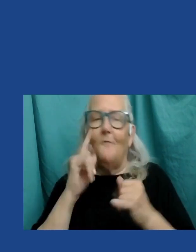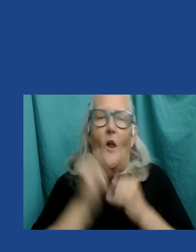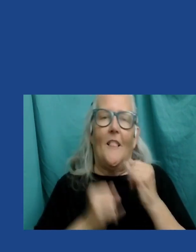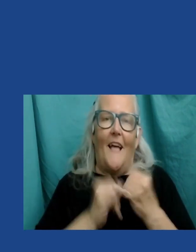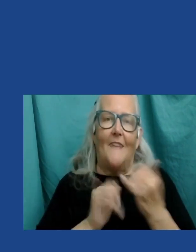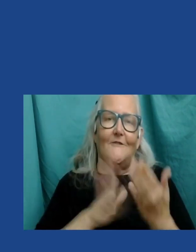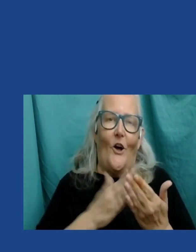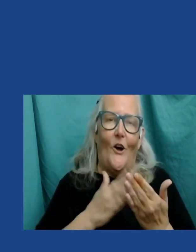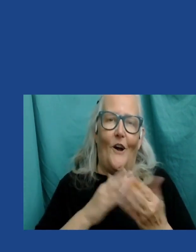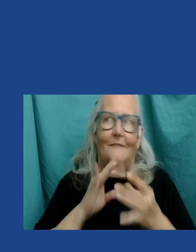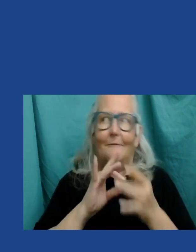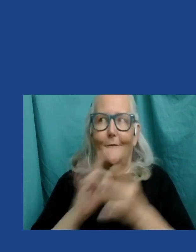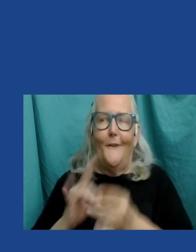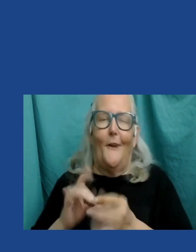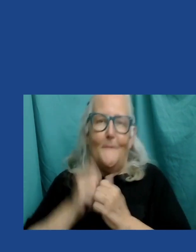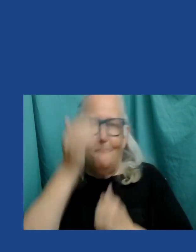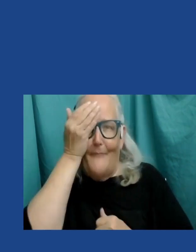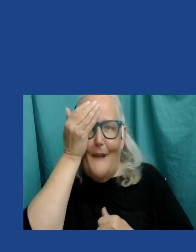pirates.